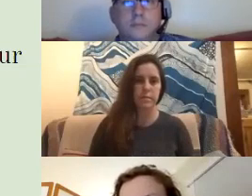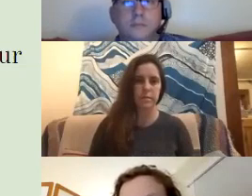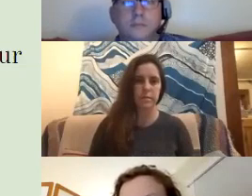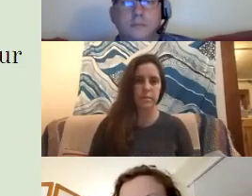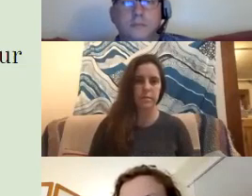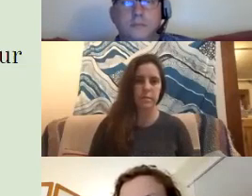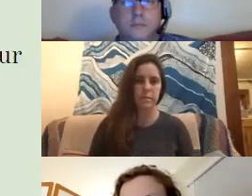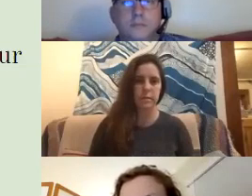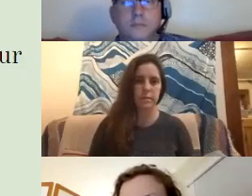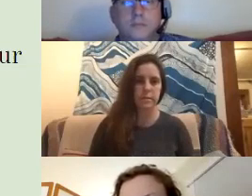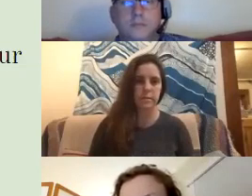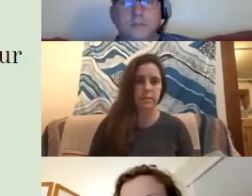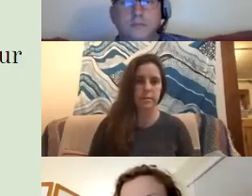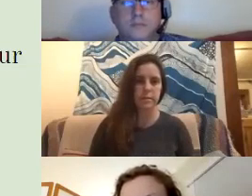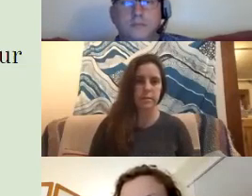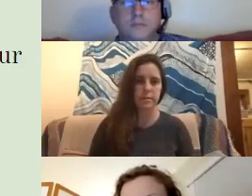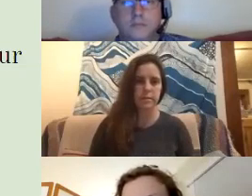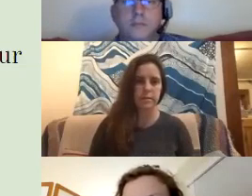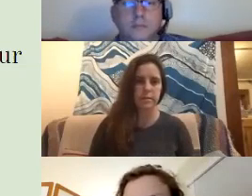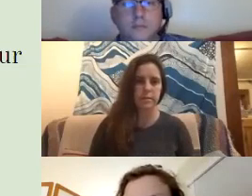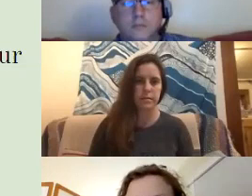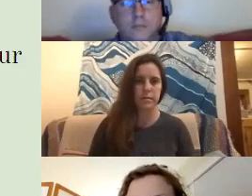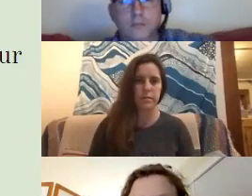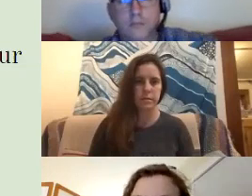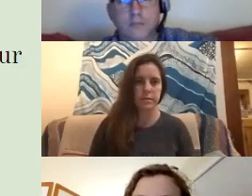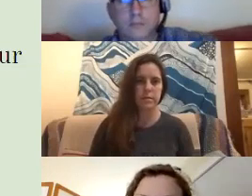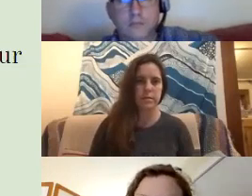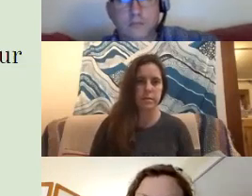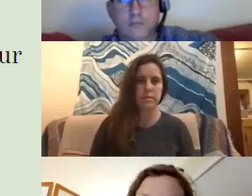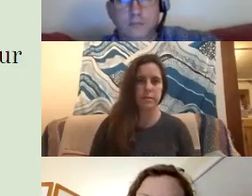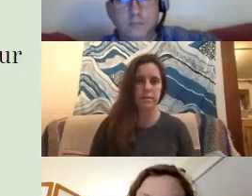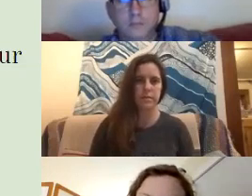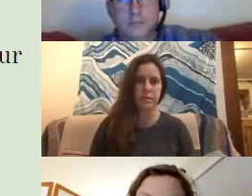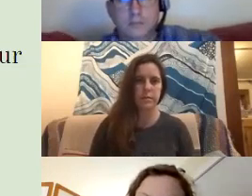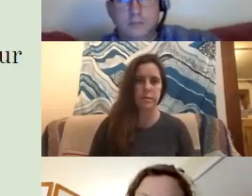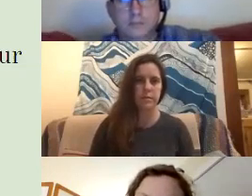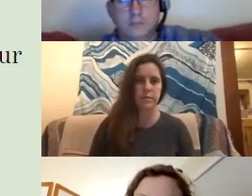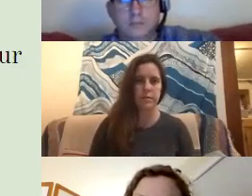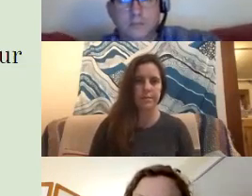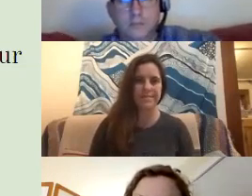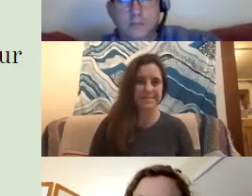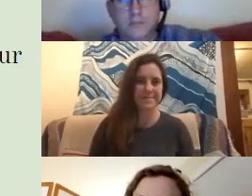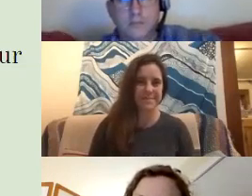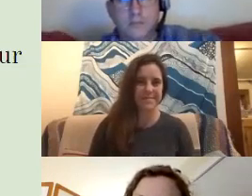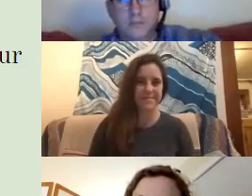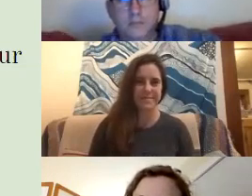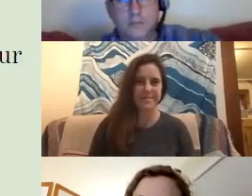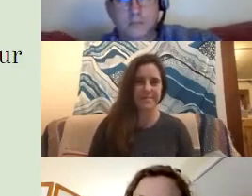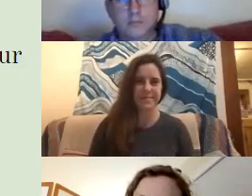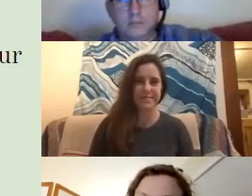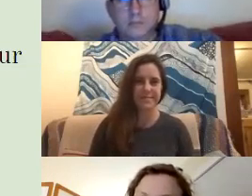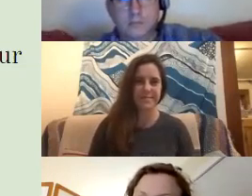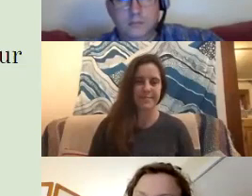do it on my own with my own child that is a senior at TC Robertson. So it is super exciting to have had all of